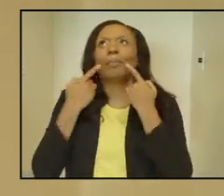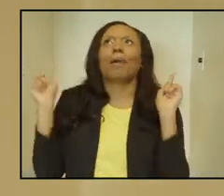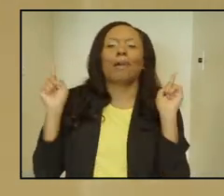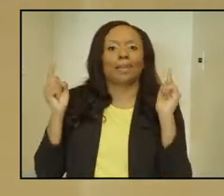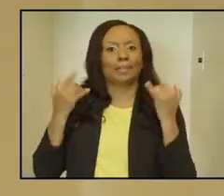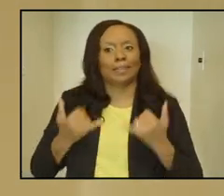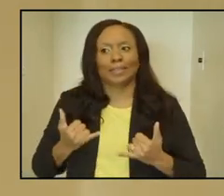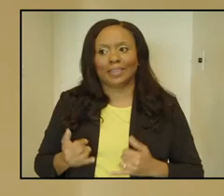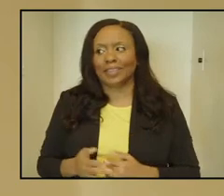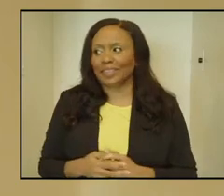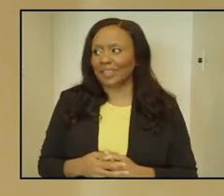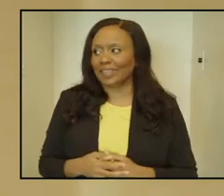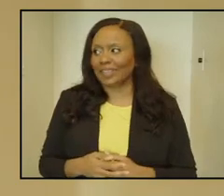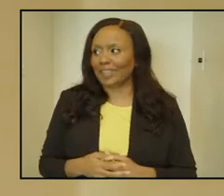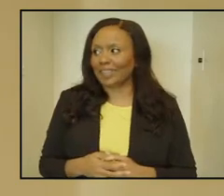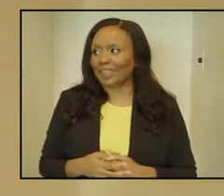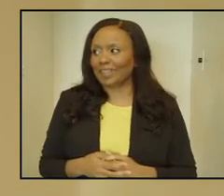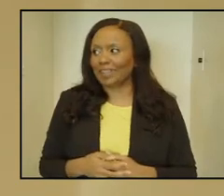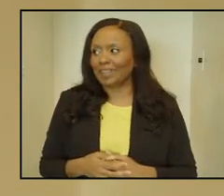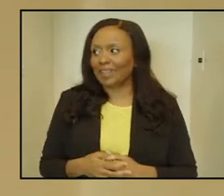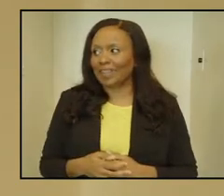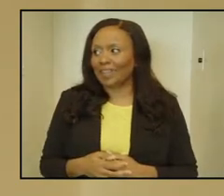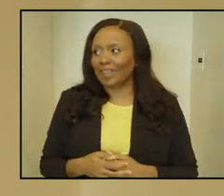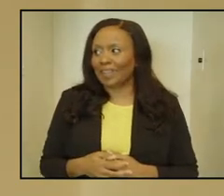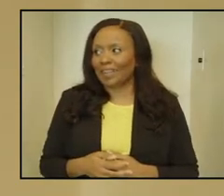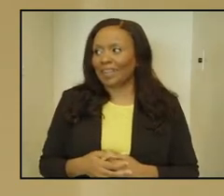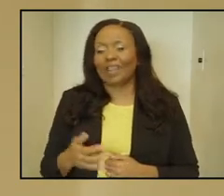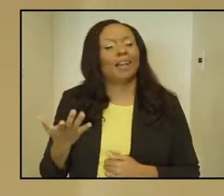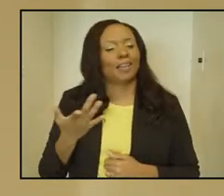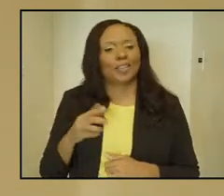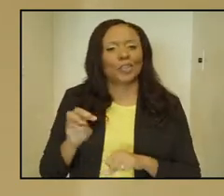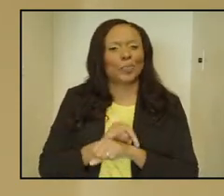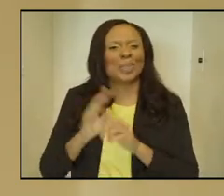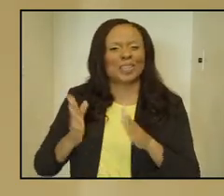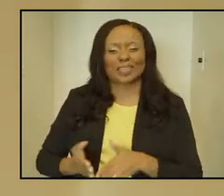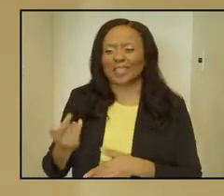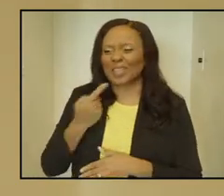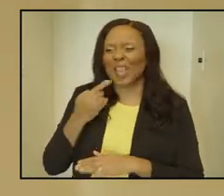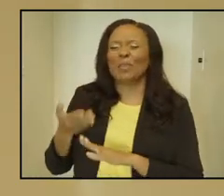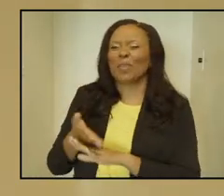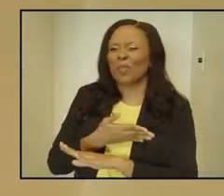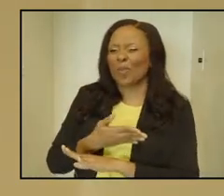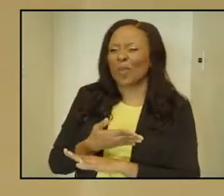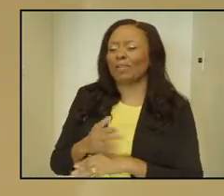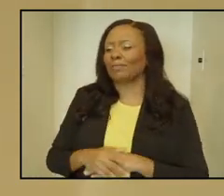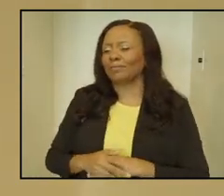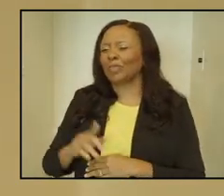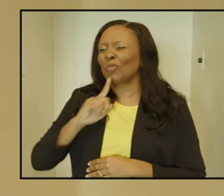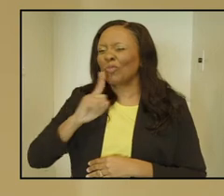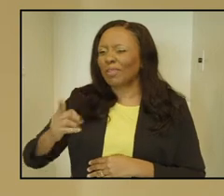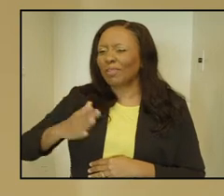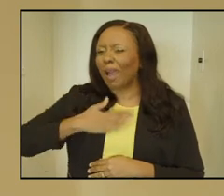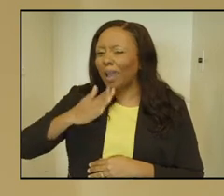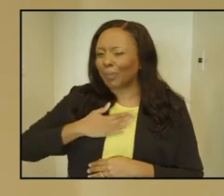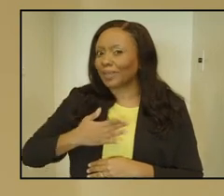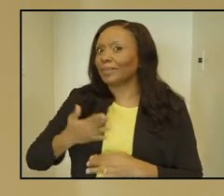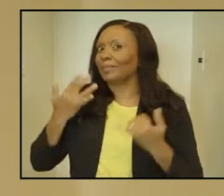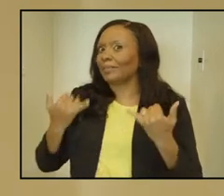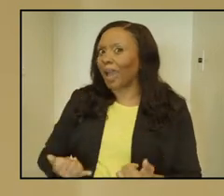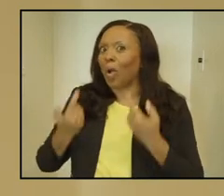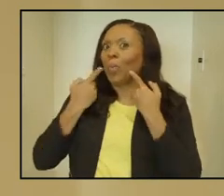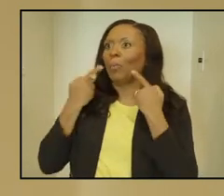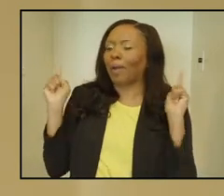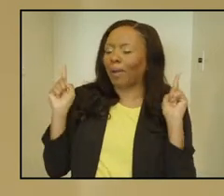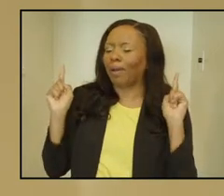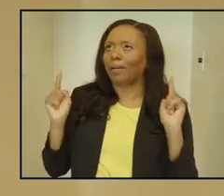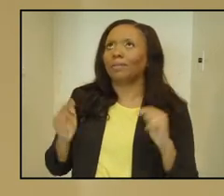The minister actually took my line. I was going to start with that, you know. But indeed, I am very pleased to see that we have reached this